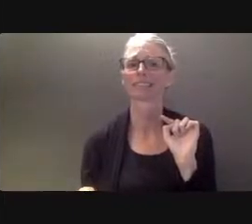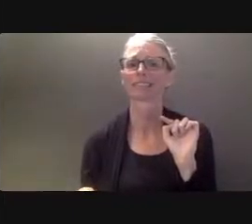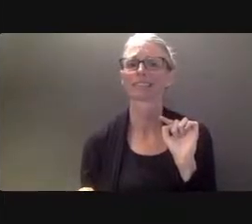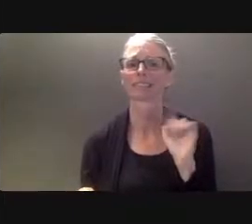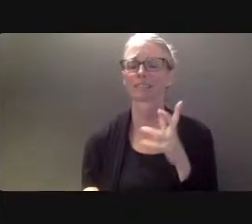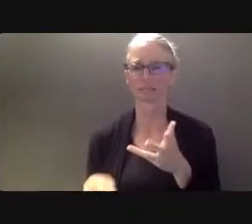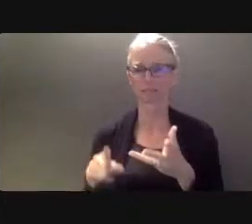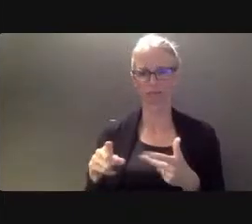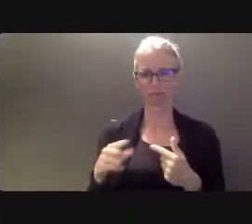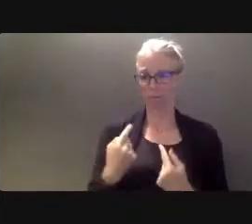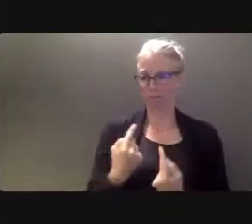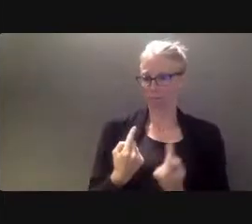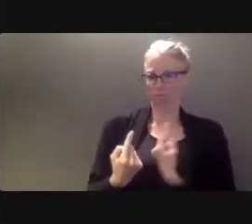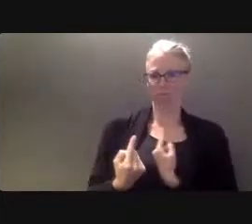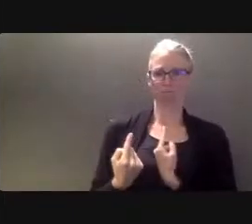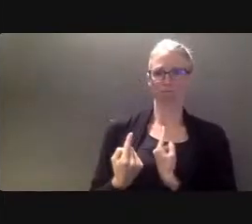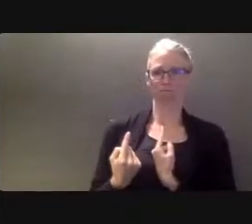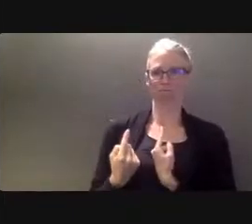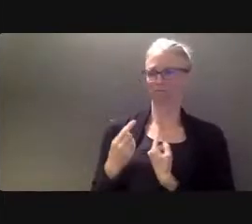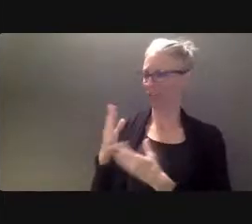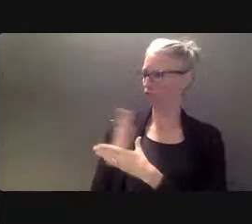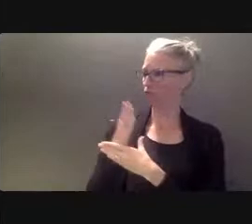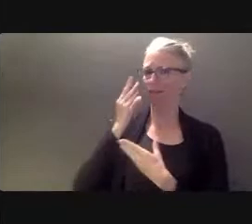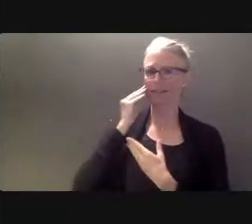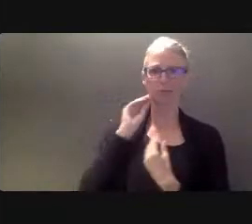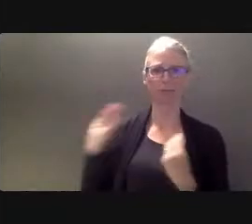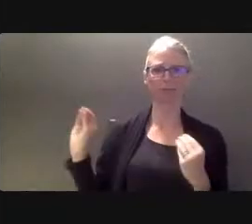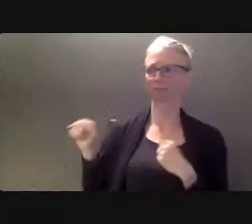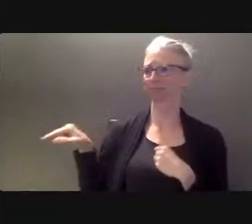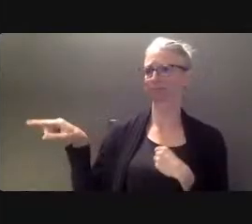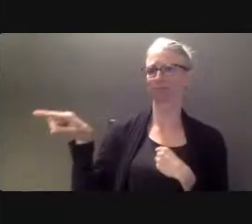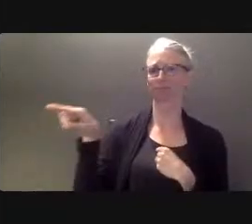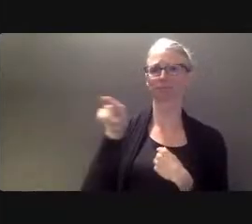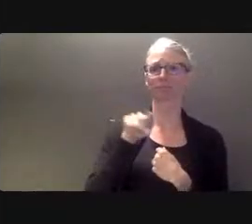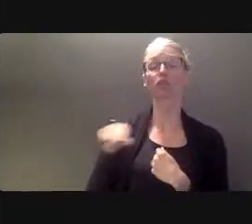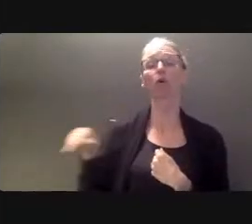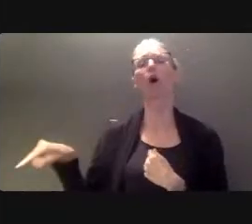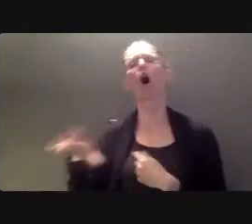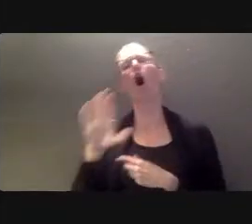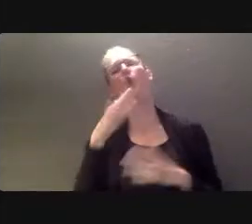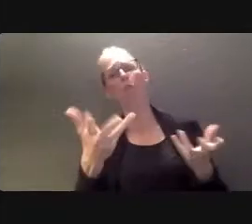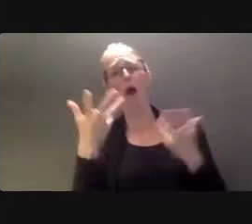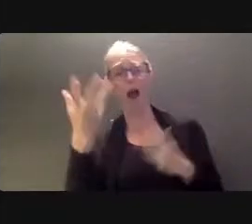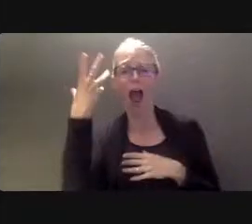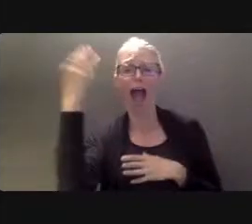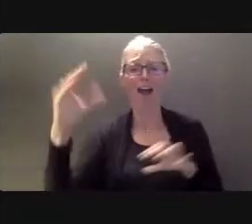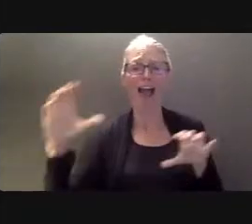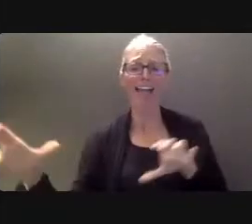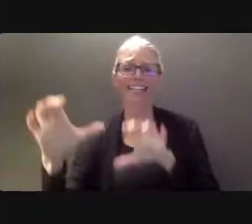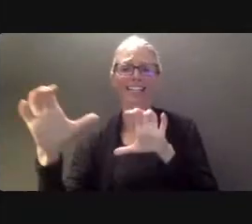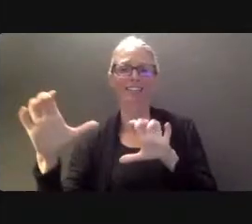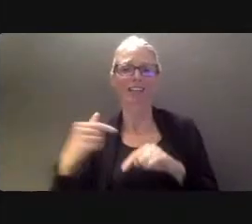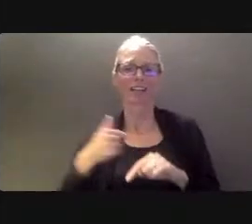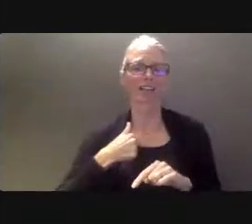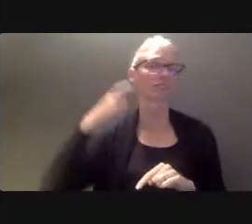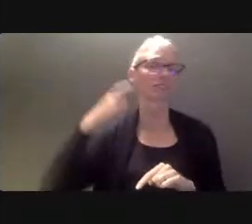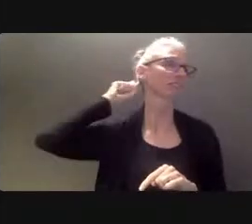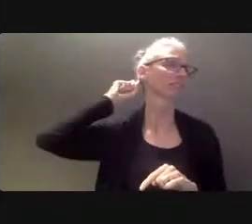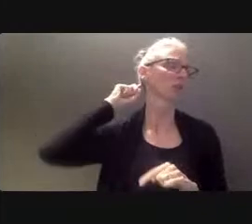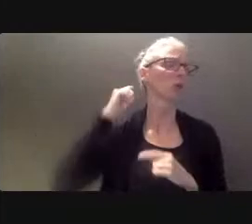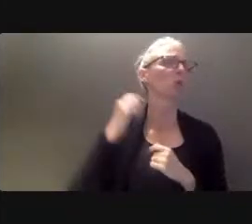shared experience, so they may want to do something, an activity that's going to be a real struggle for us to